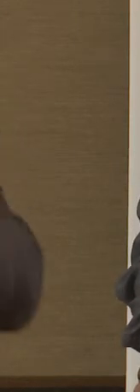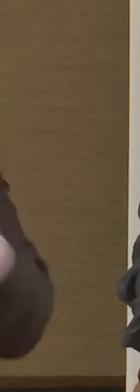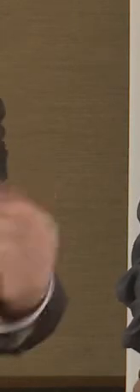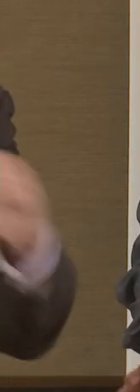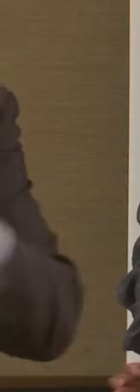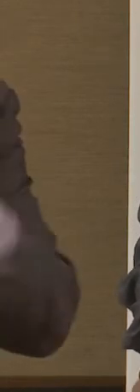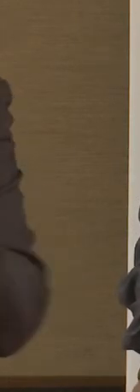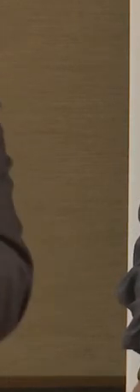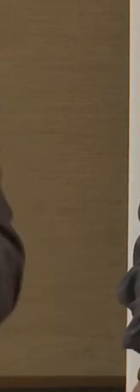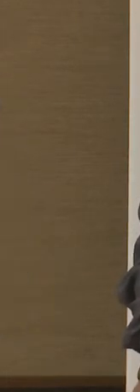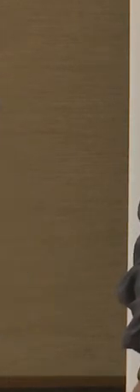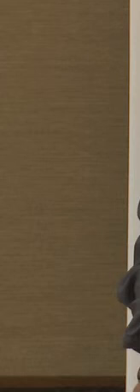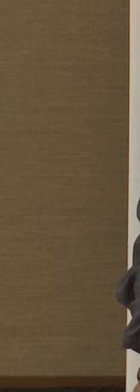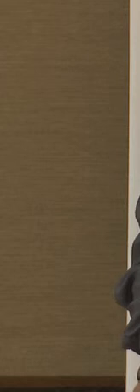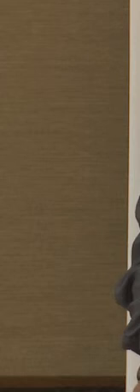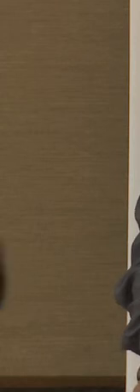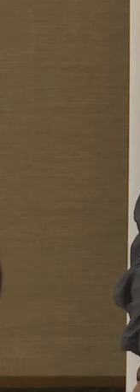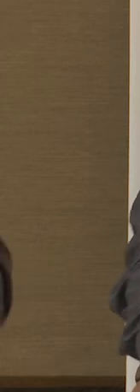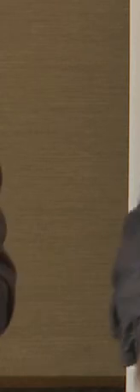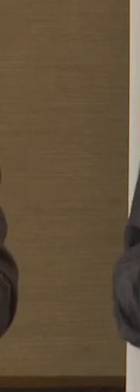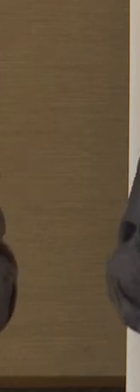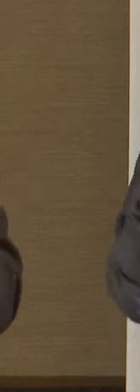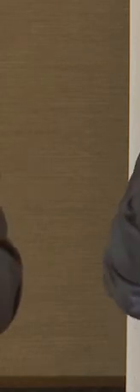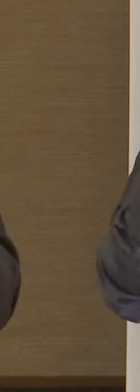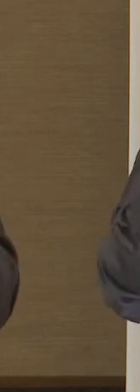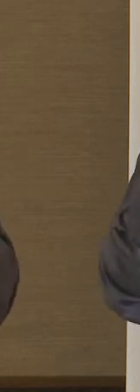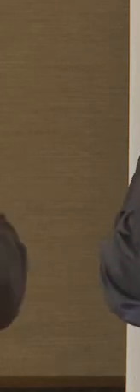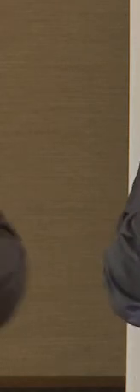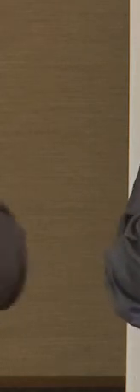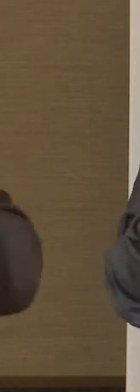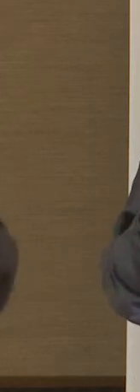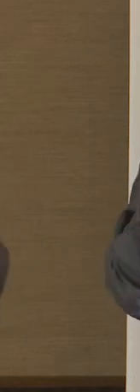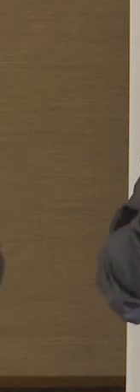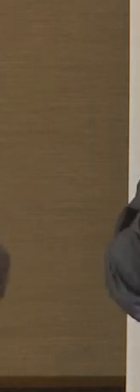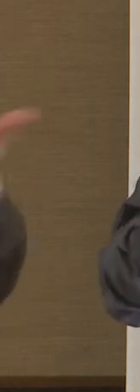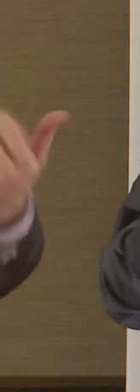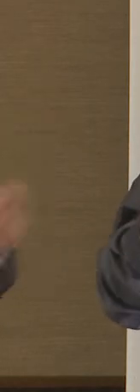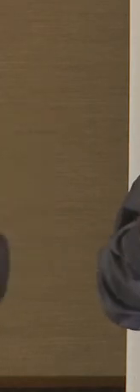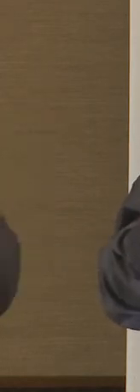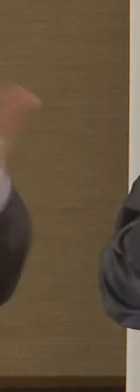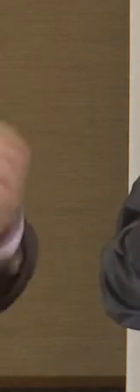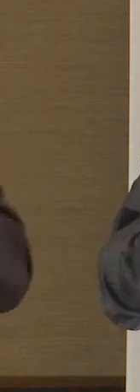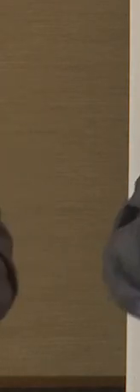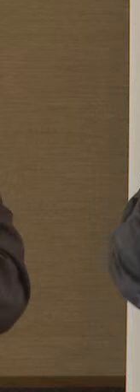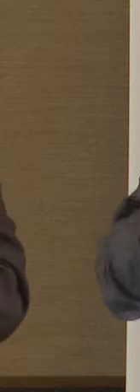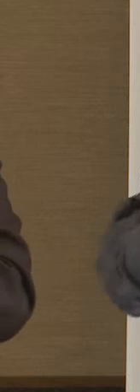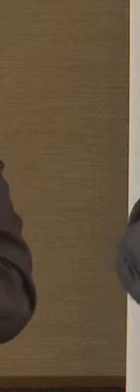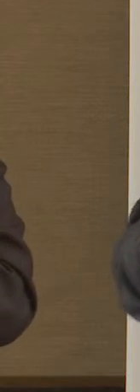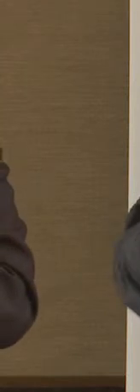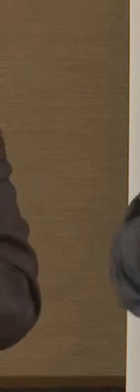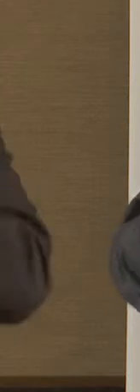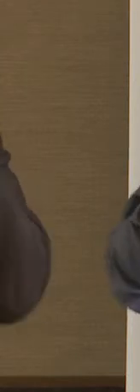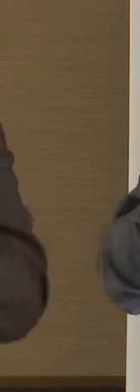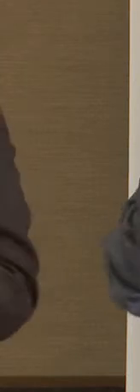people involved in generating the services, trying to ensure that accessibility becomes a